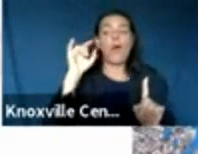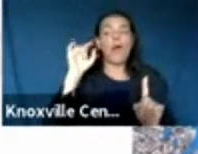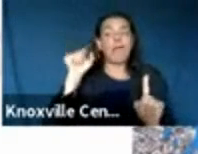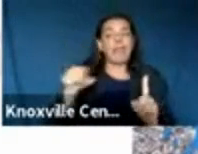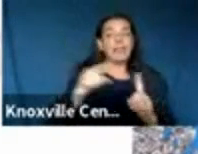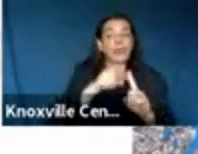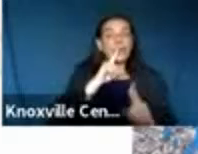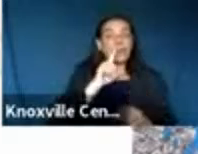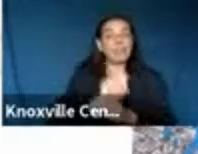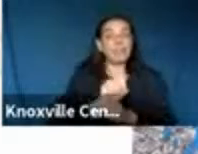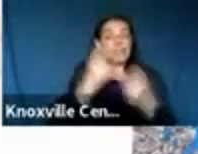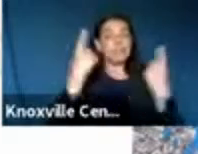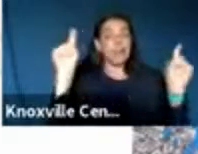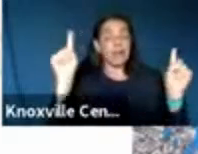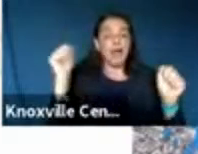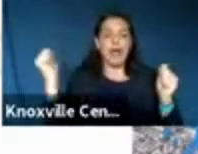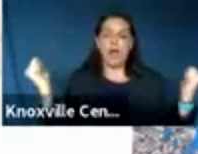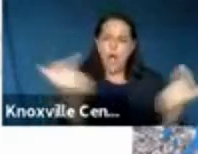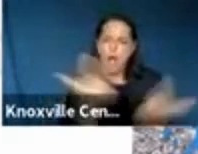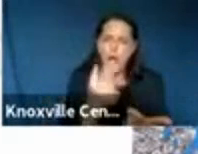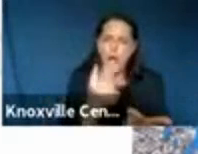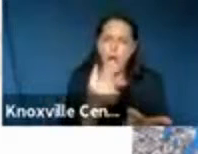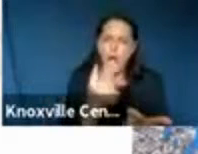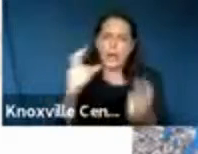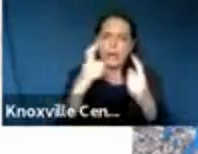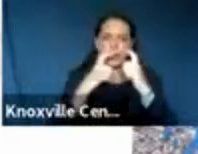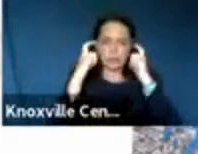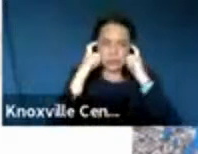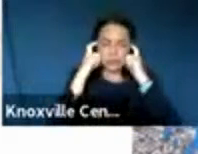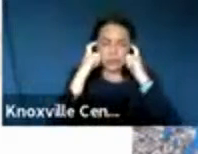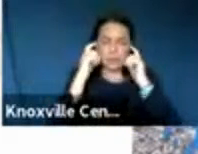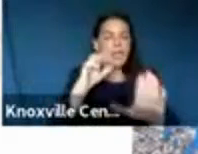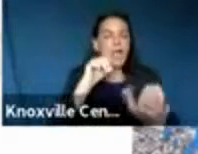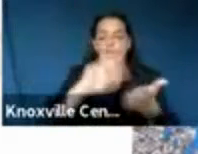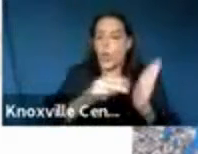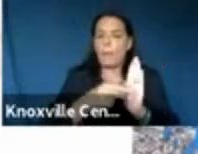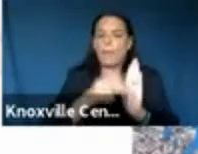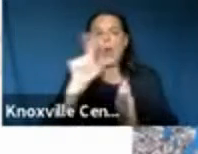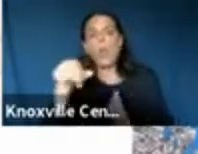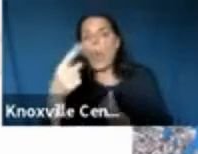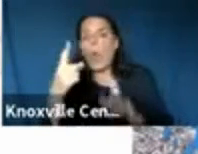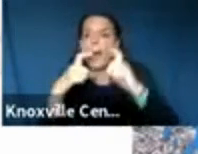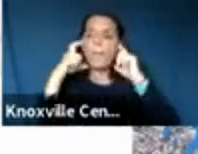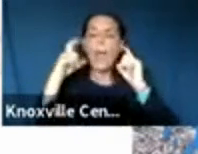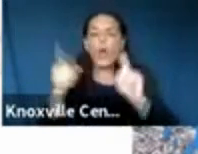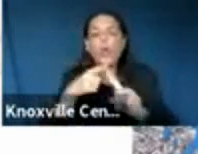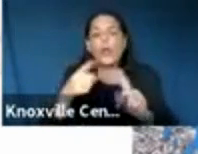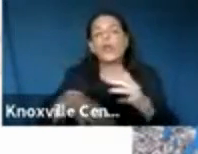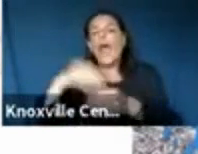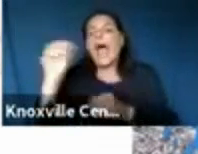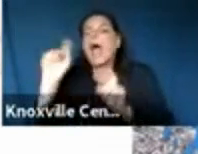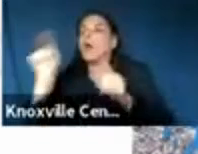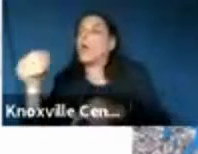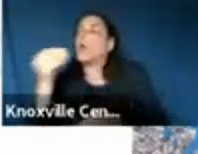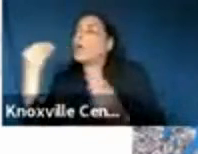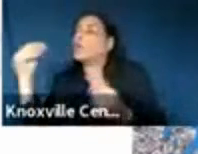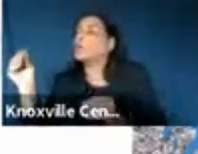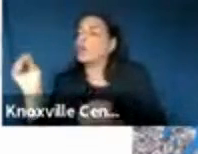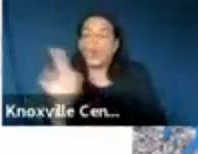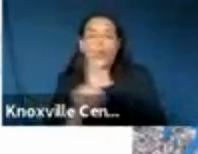work, everyone must participate. And we don't mean just wearing a mask when you're running errands to the grocery